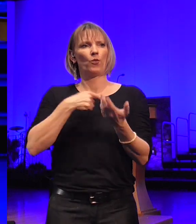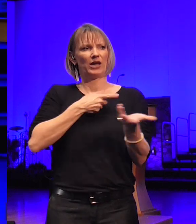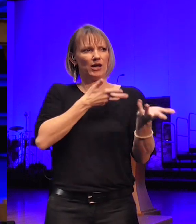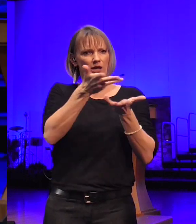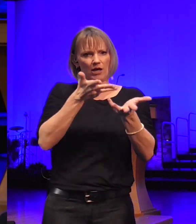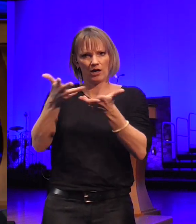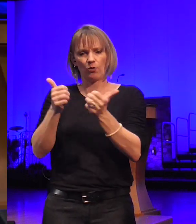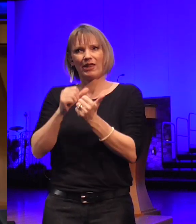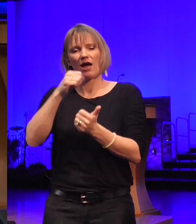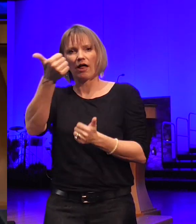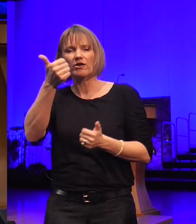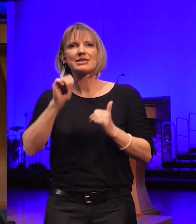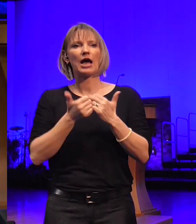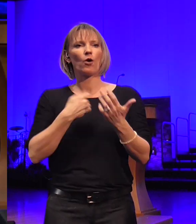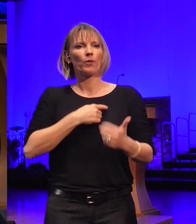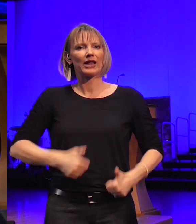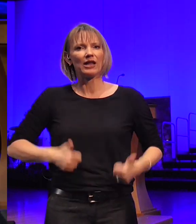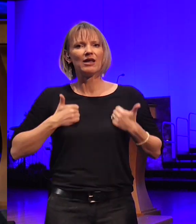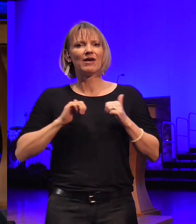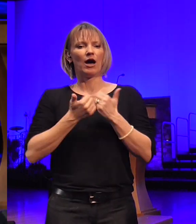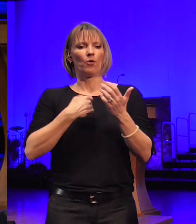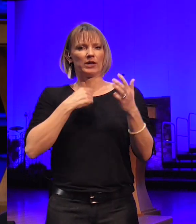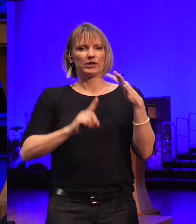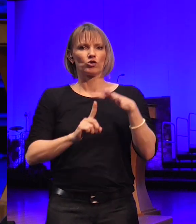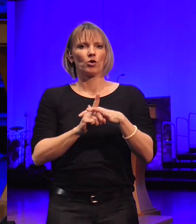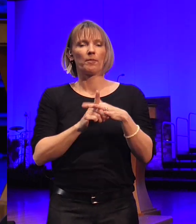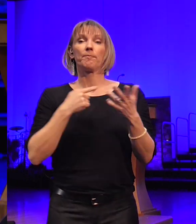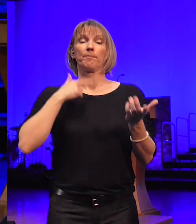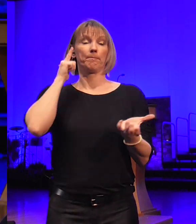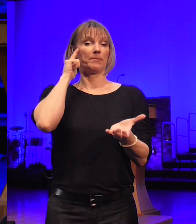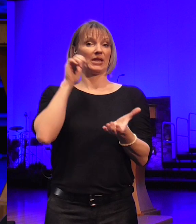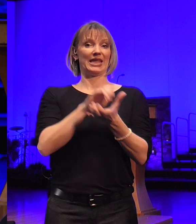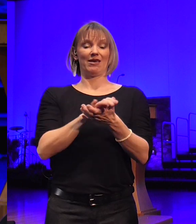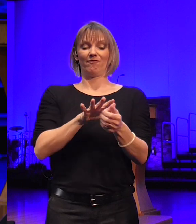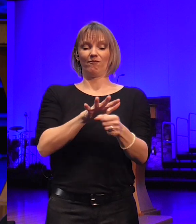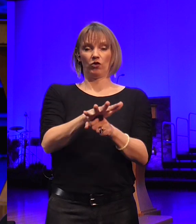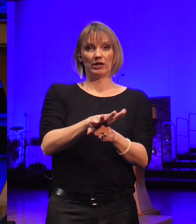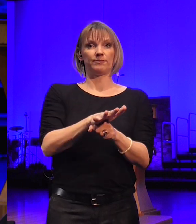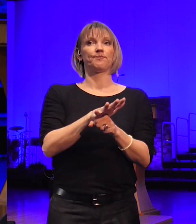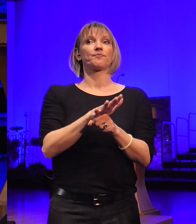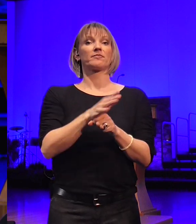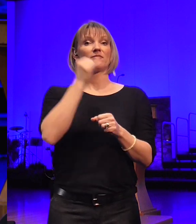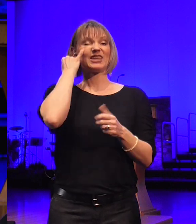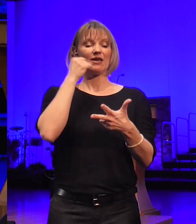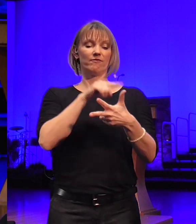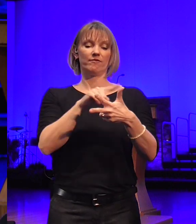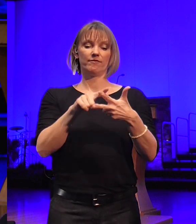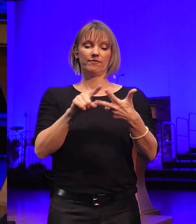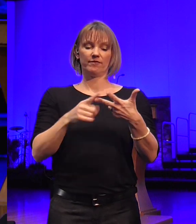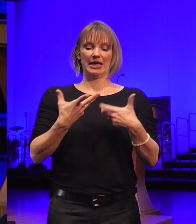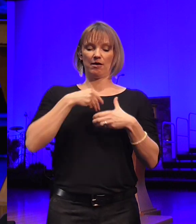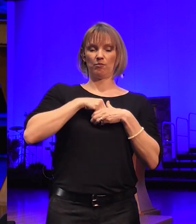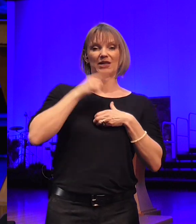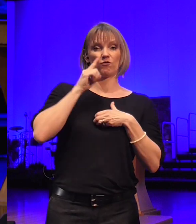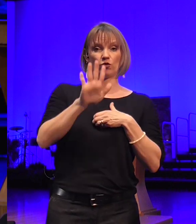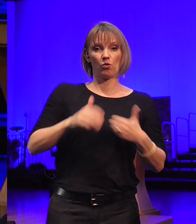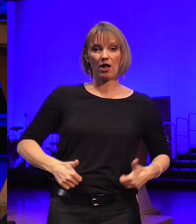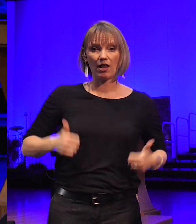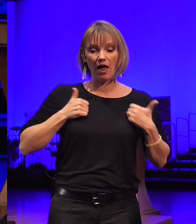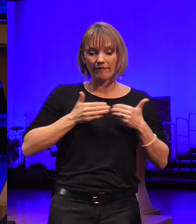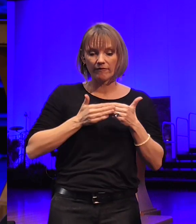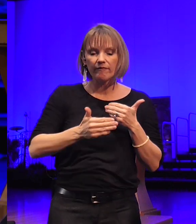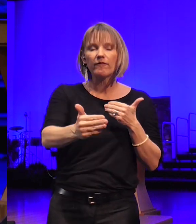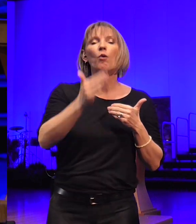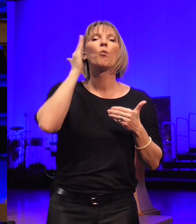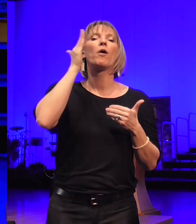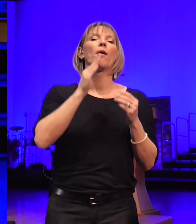and how we live and how we show up. And I believe wholeheartedly, if you embrace these three ideas for your life, that your life will